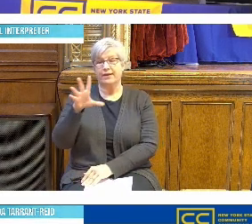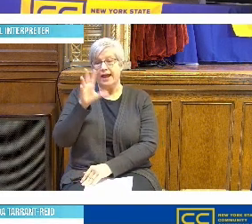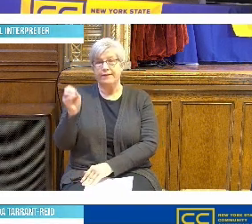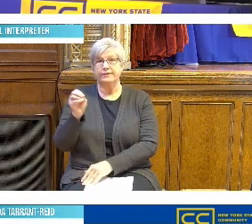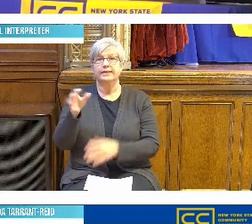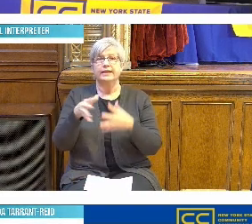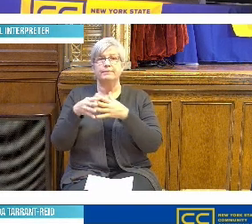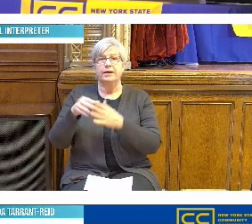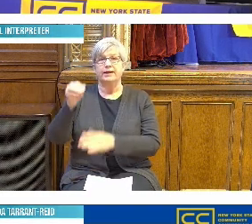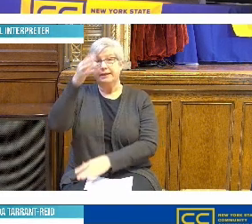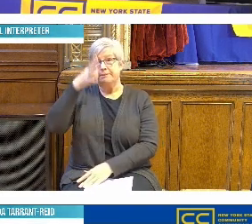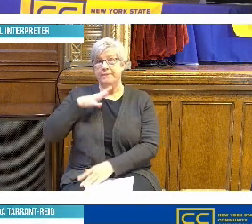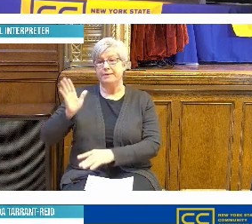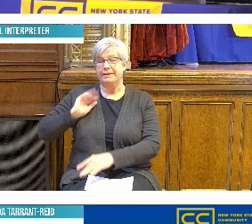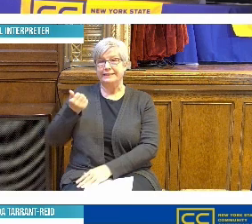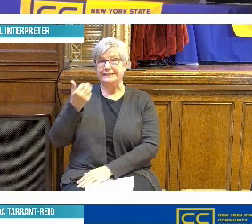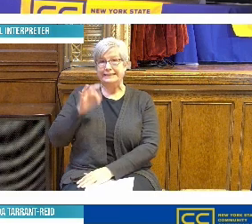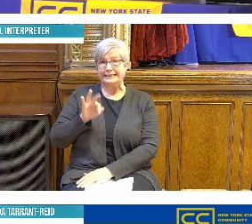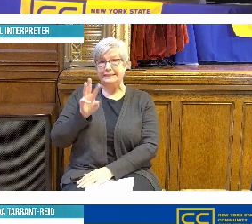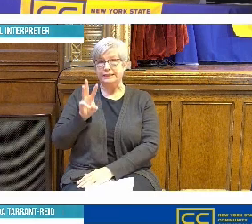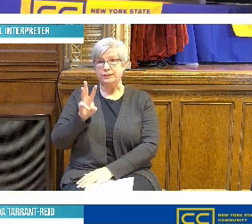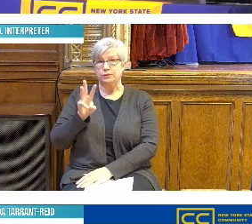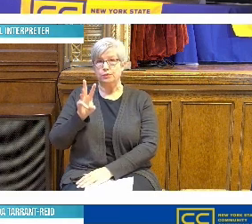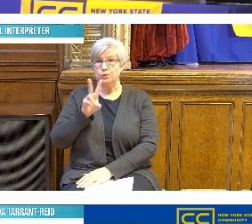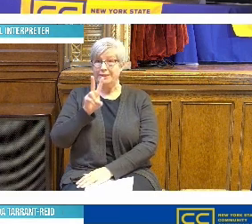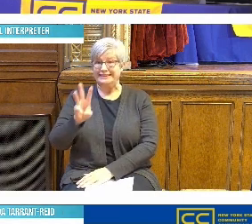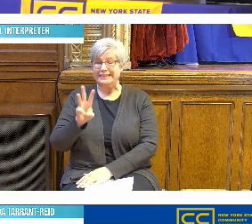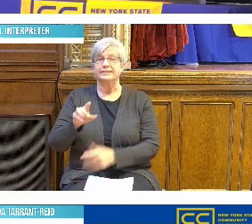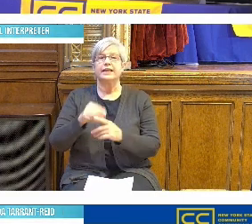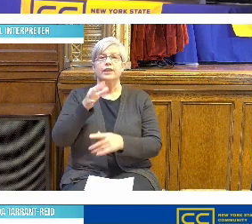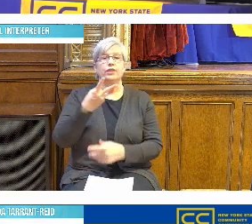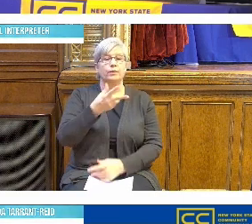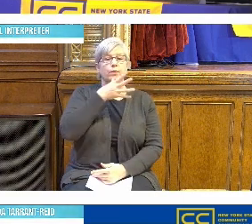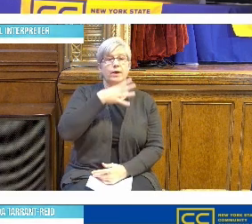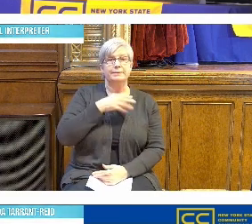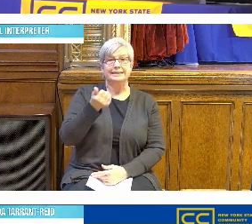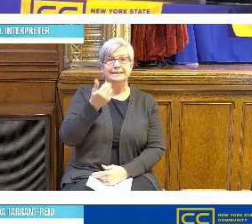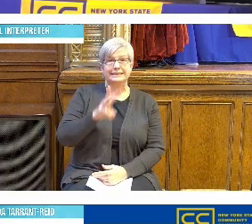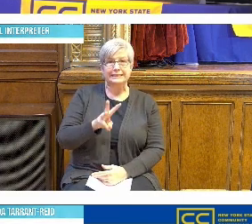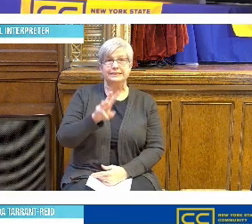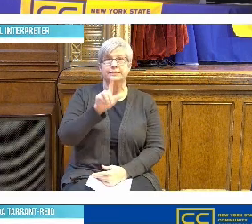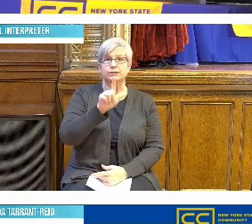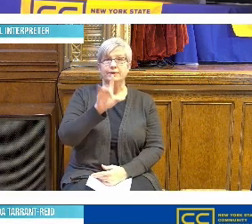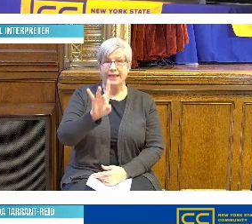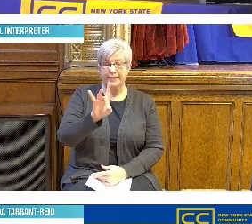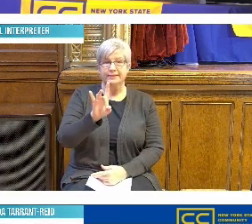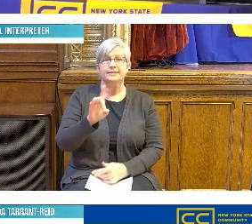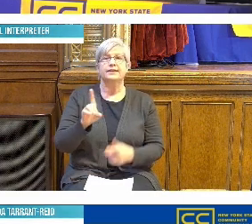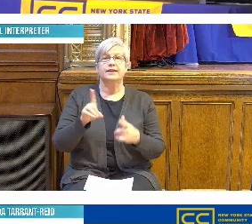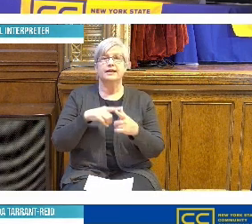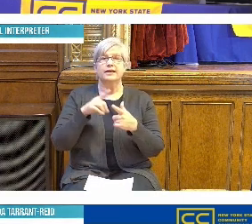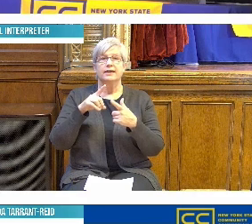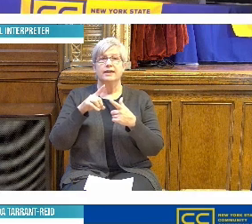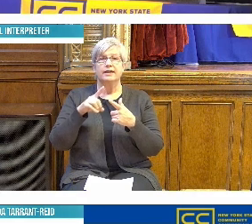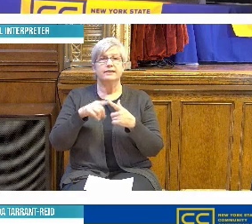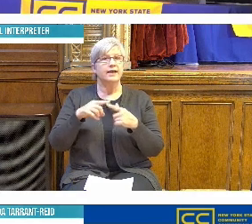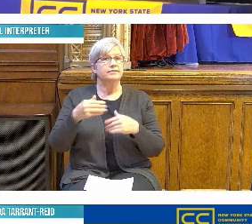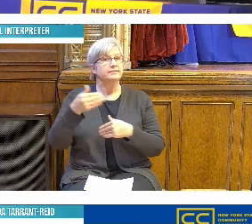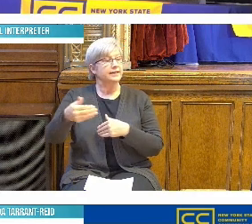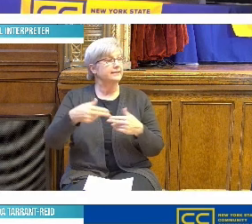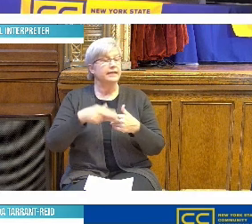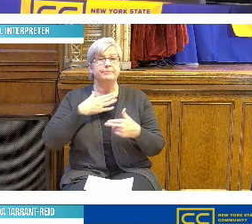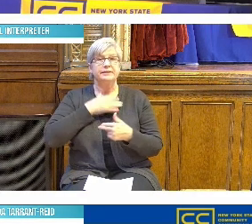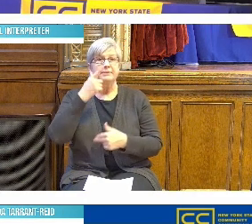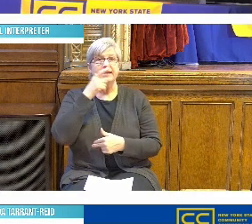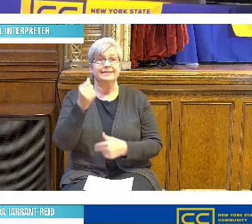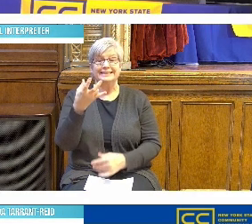African-American men in 1626 and 3 women in 1628. In addition to, I want to go to the next slide, because